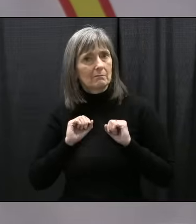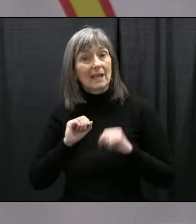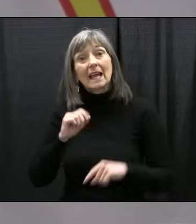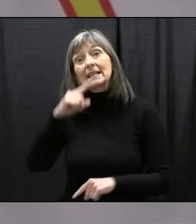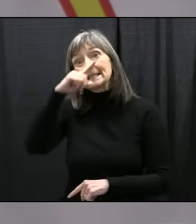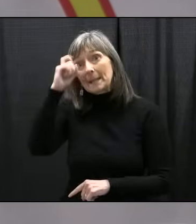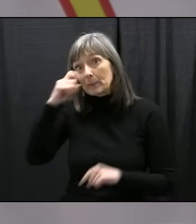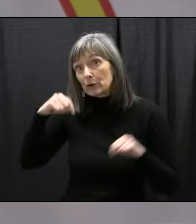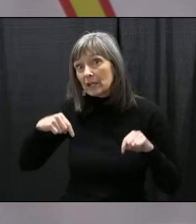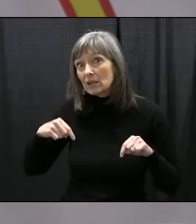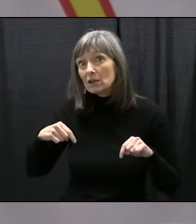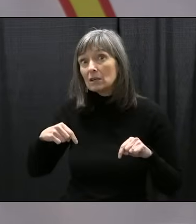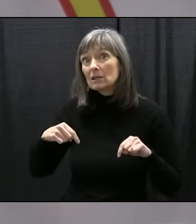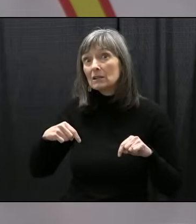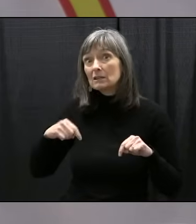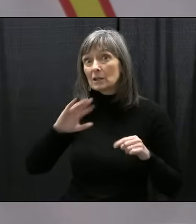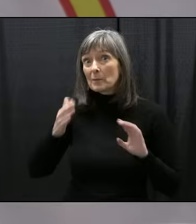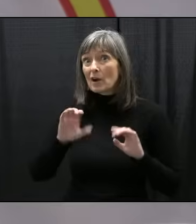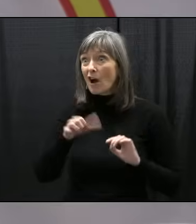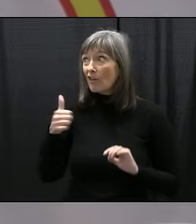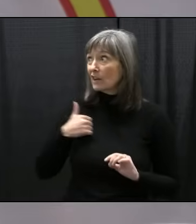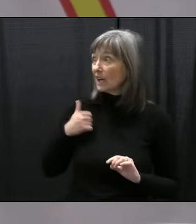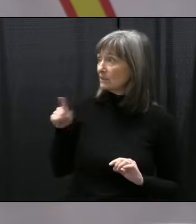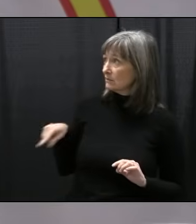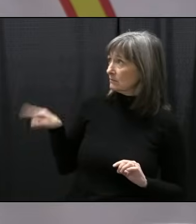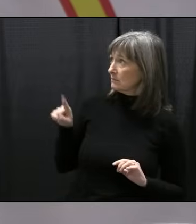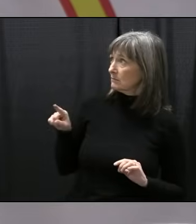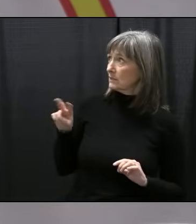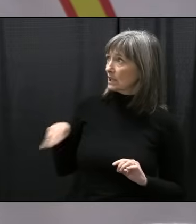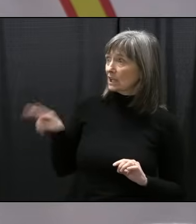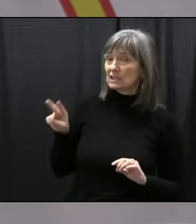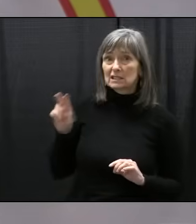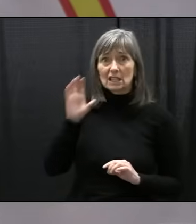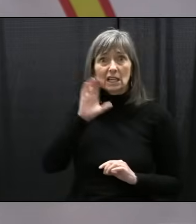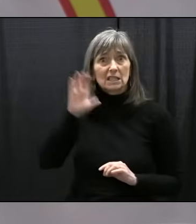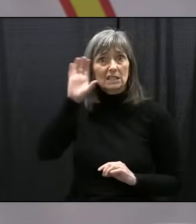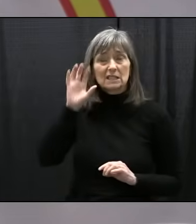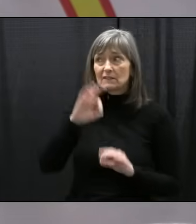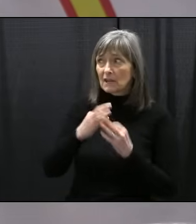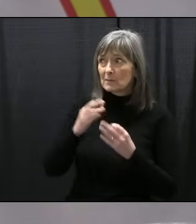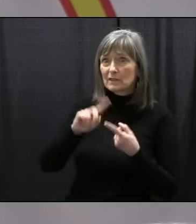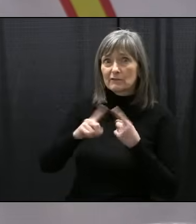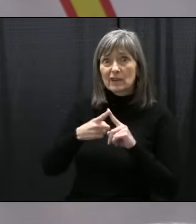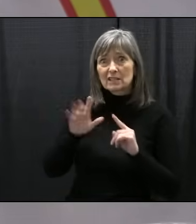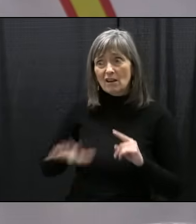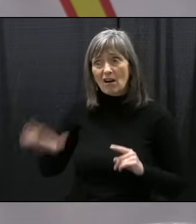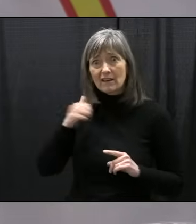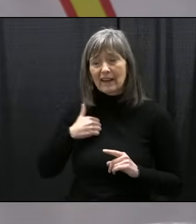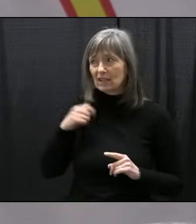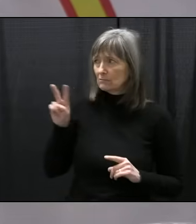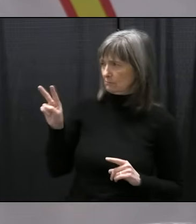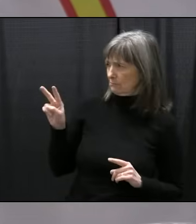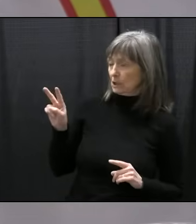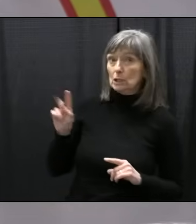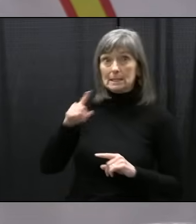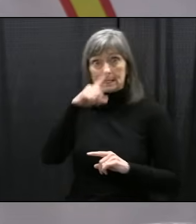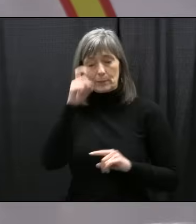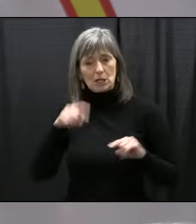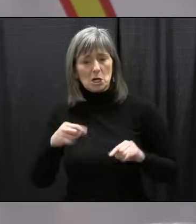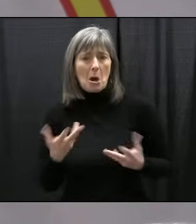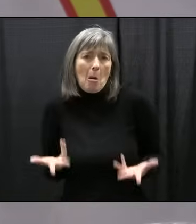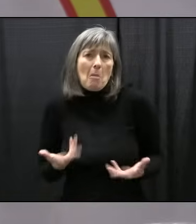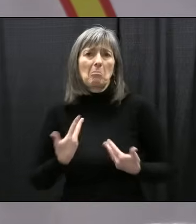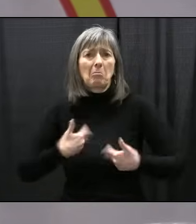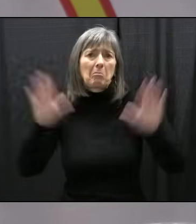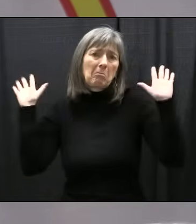than a lot of other jurisdictions around the country, including some of our, cousins and family and friends around the country. All of that is because we have